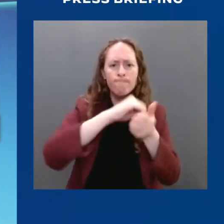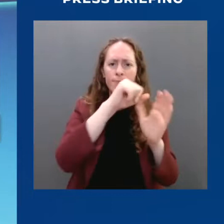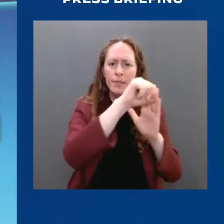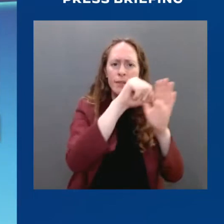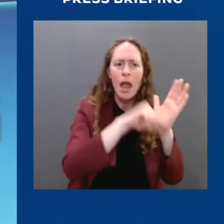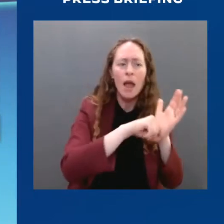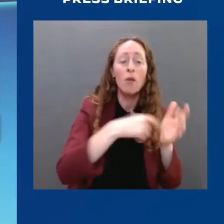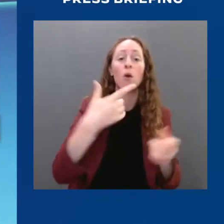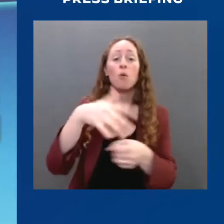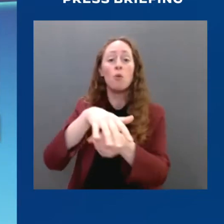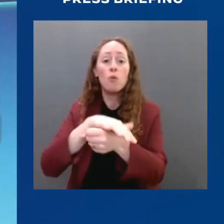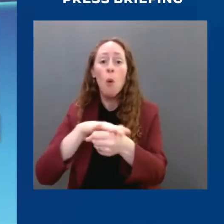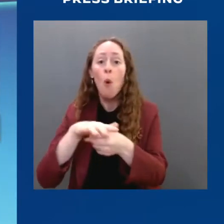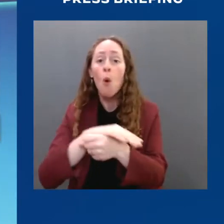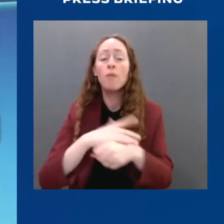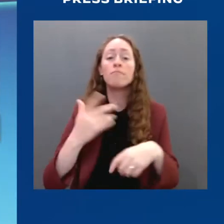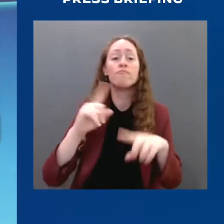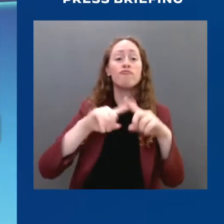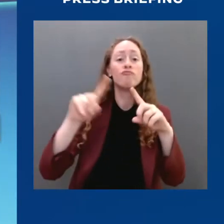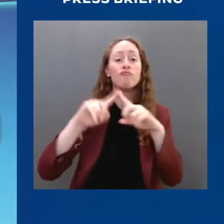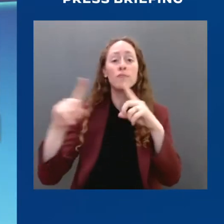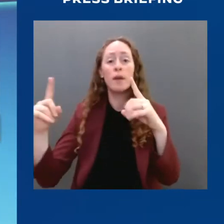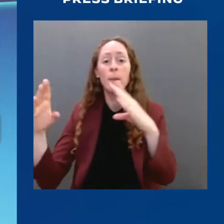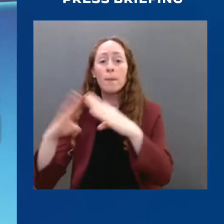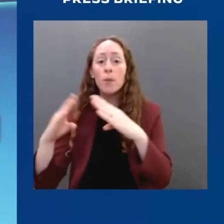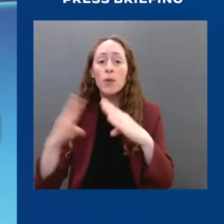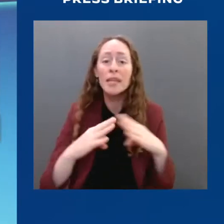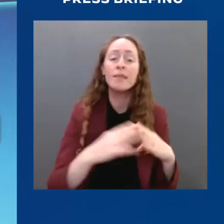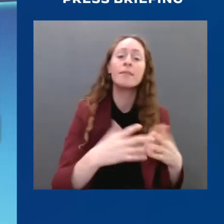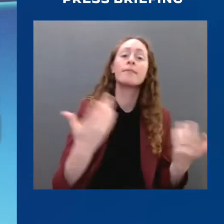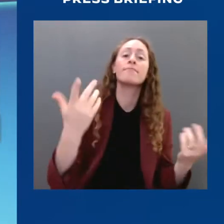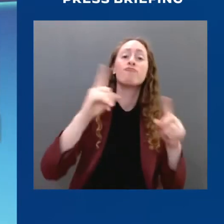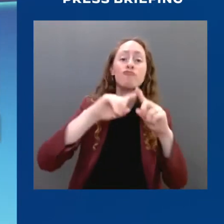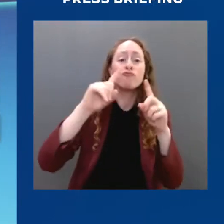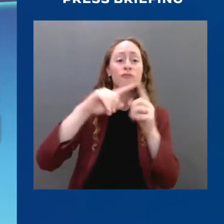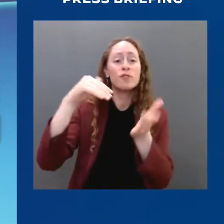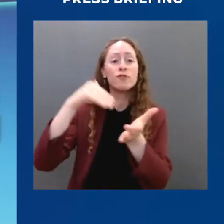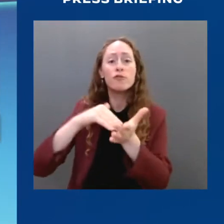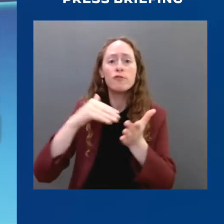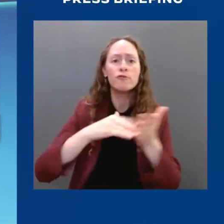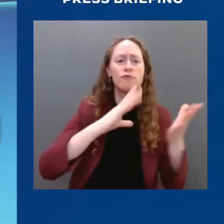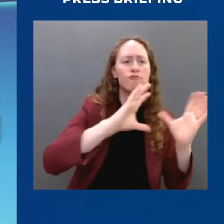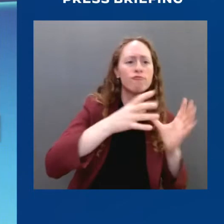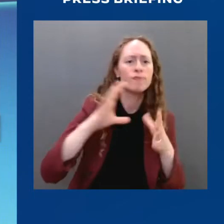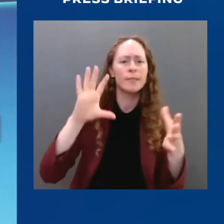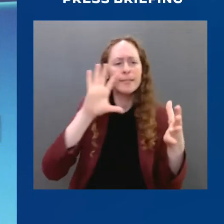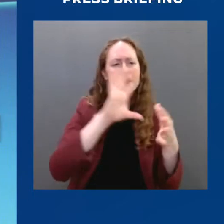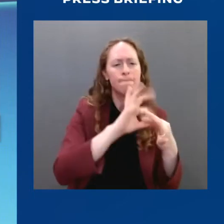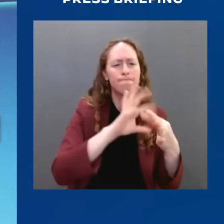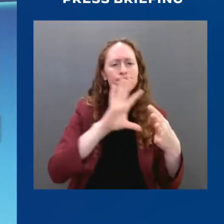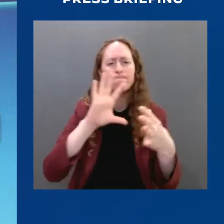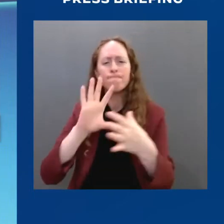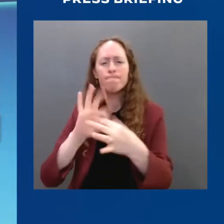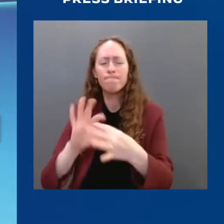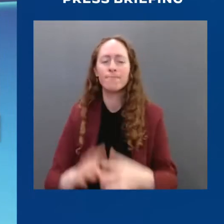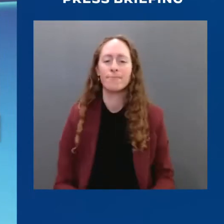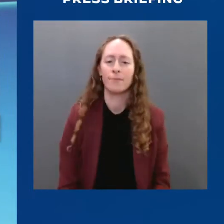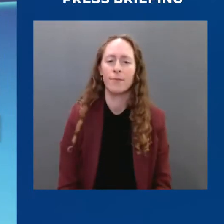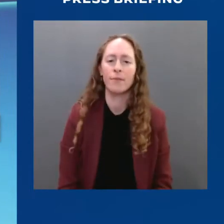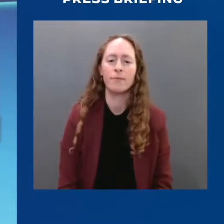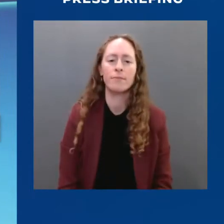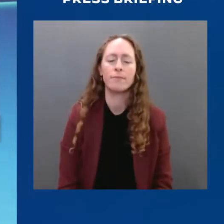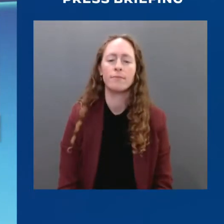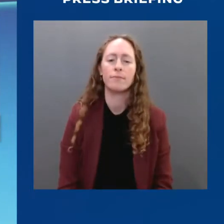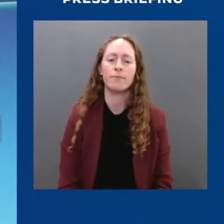this. We're also going to communicate clearly about common sense steps Americans can take to